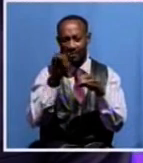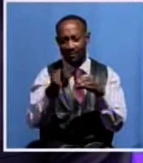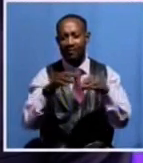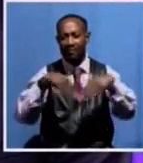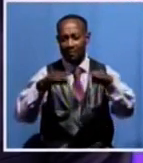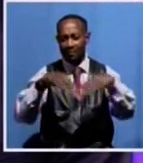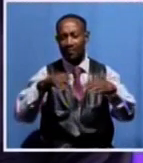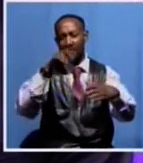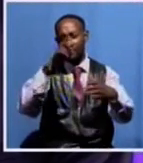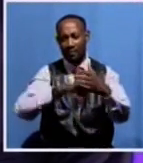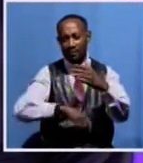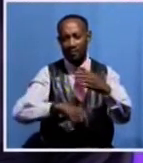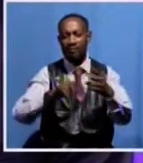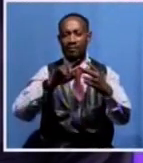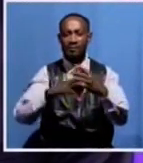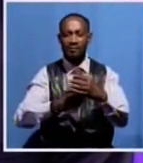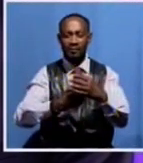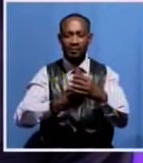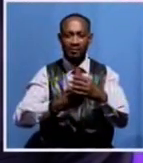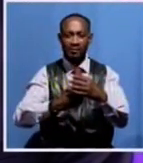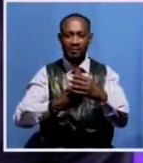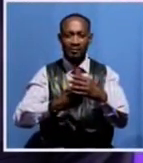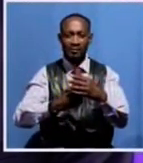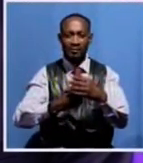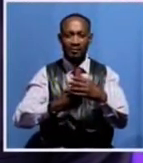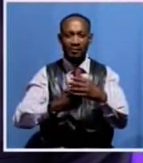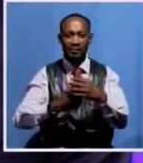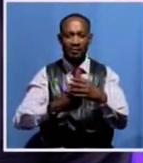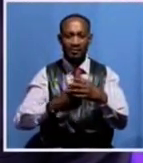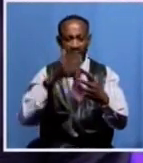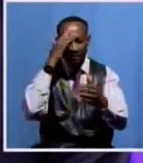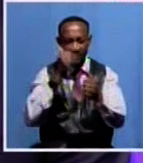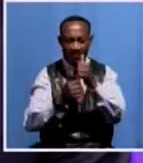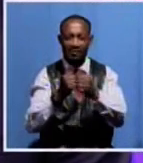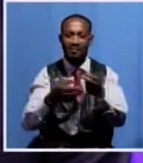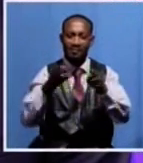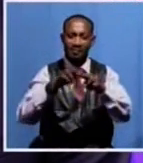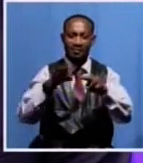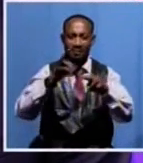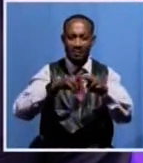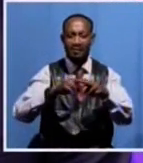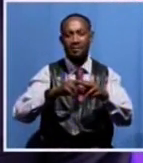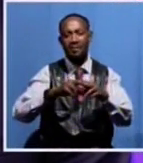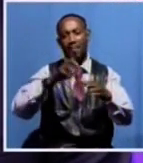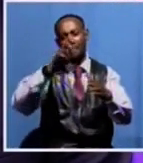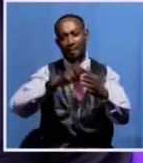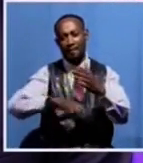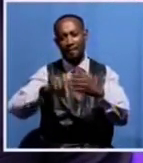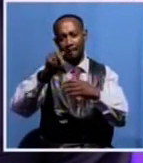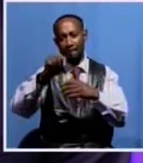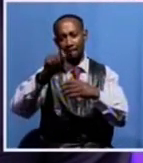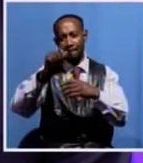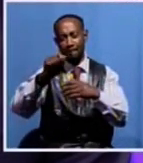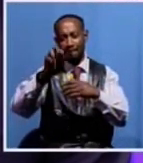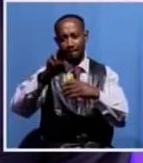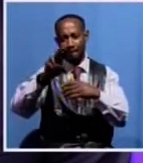was the legitimate concern over the accumulation of VAT arrears owed to mining